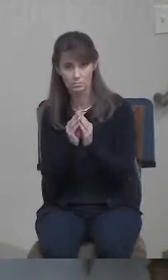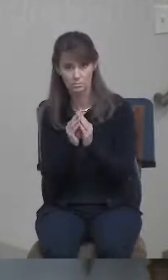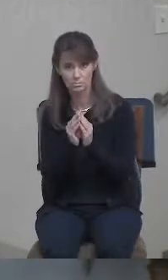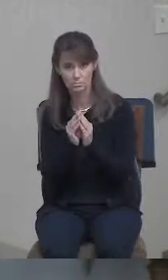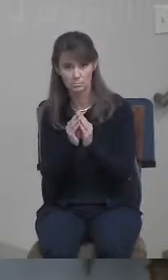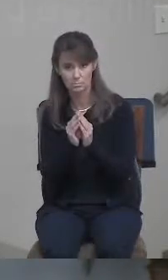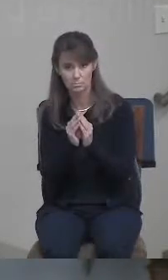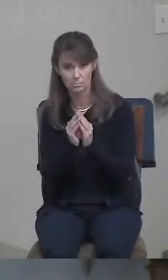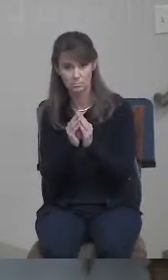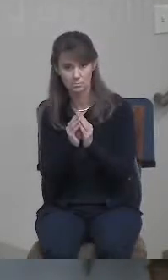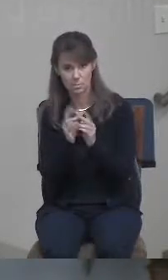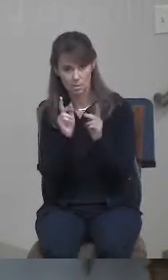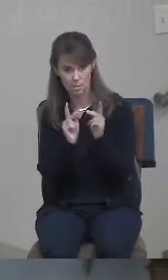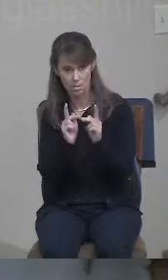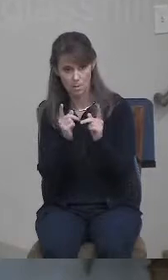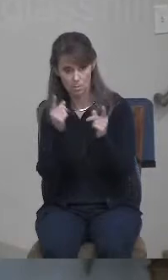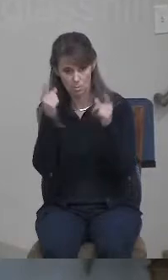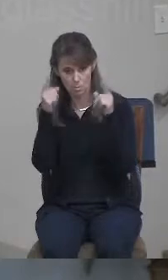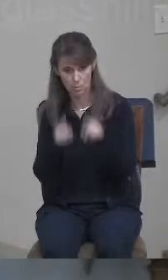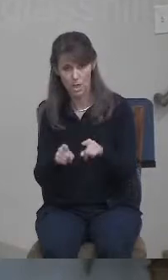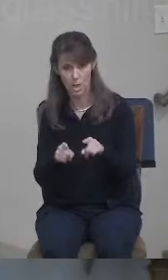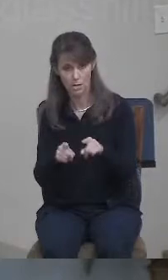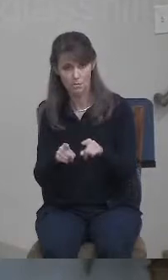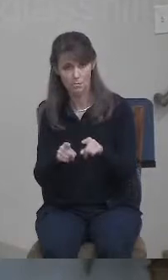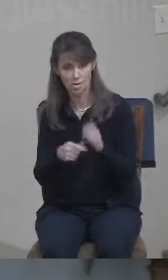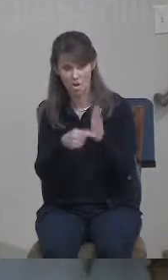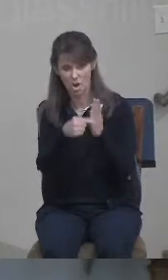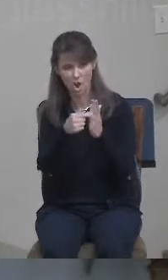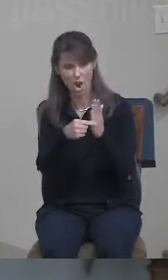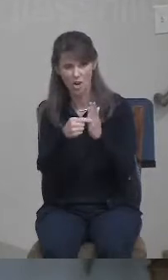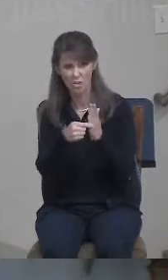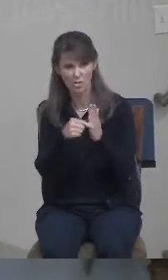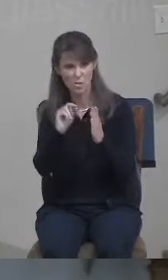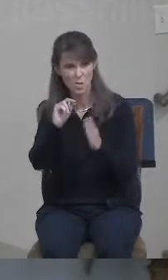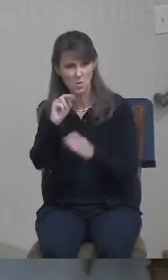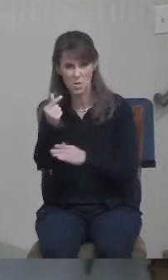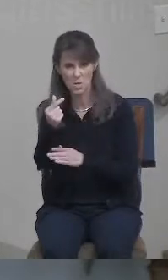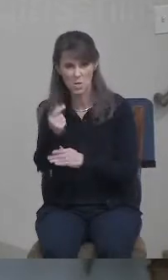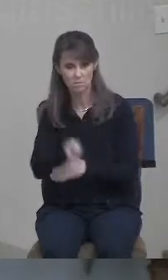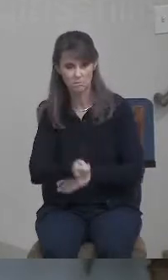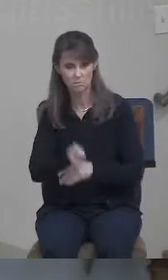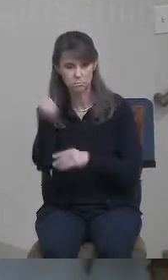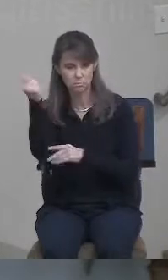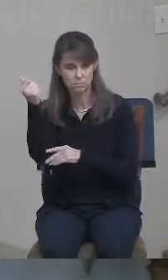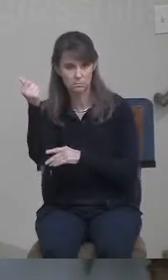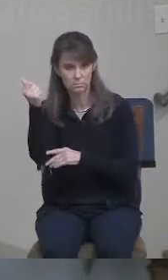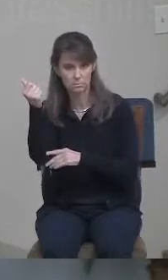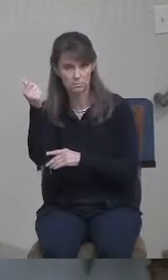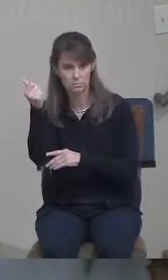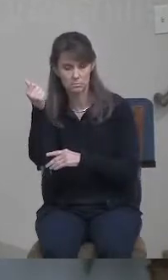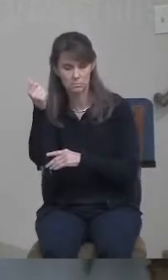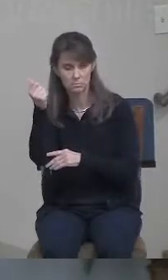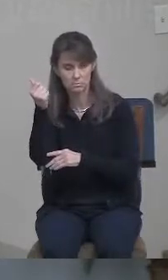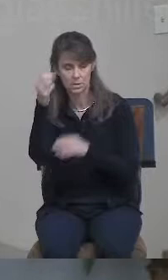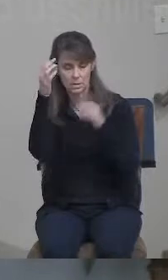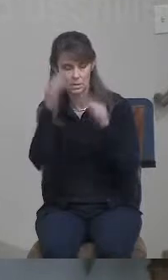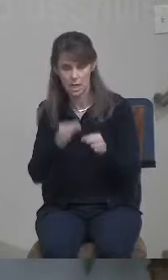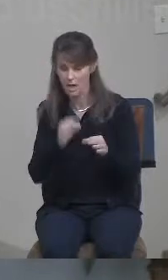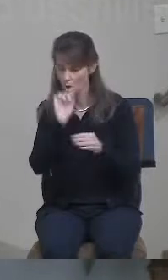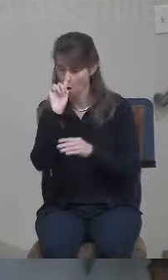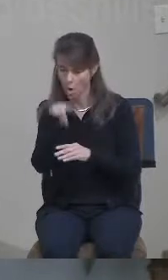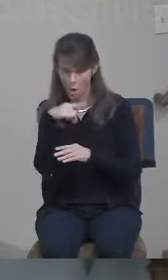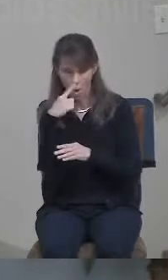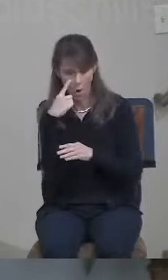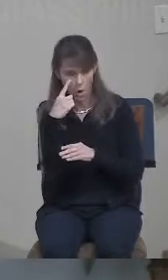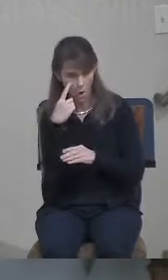the articles were useless, and they abandoned them, taking the New Testament as the only and all-sufficient